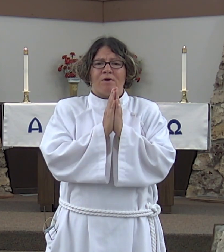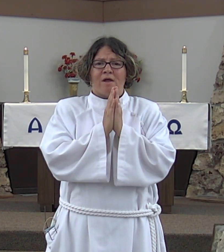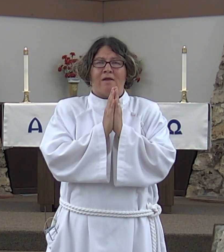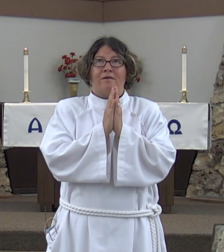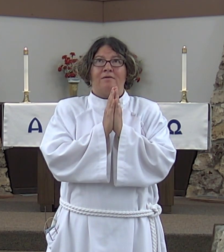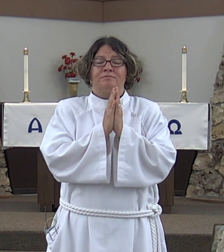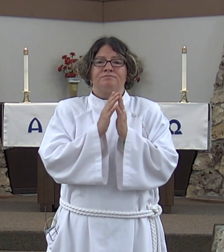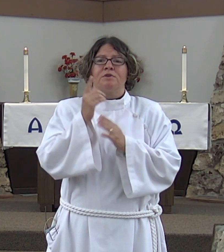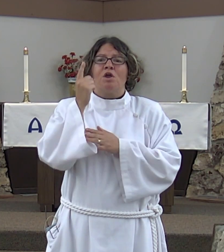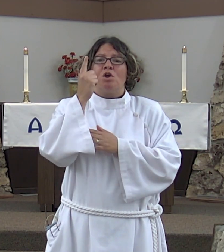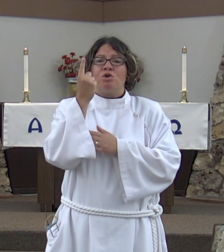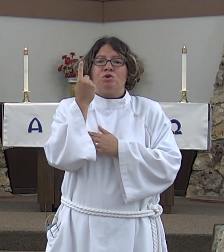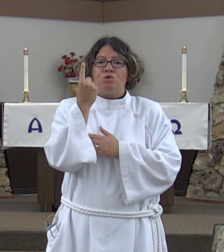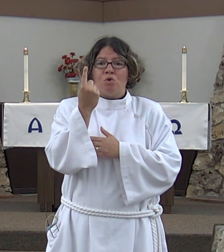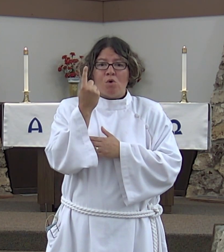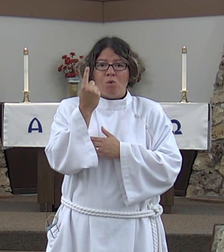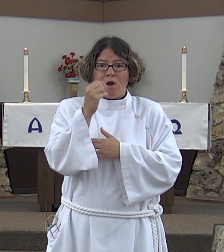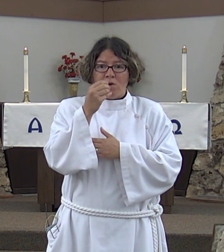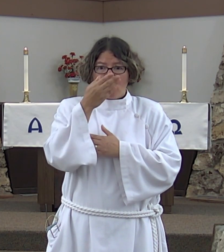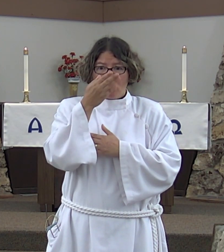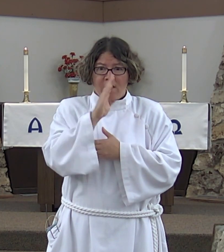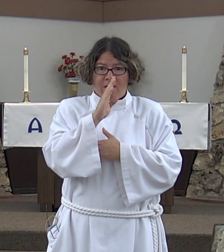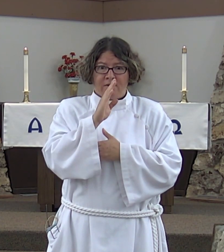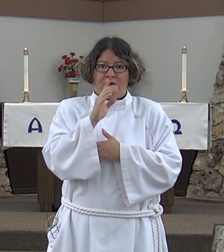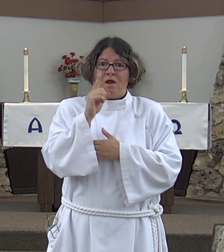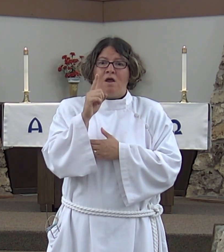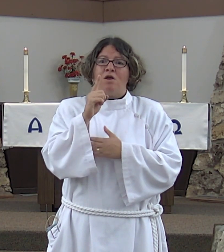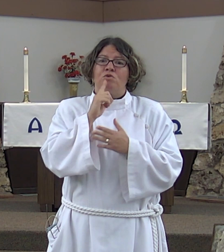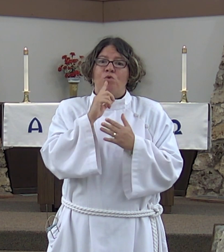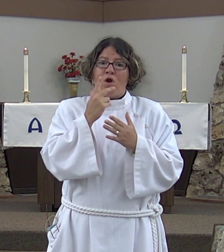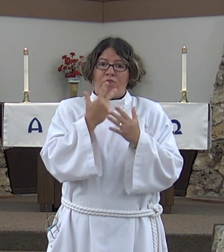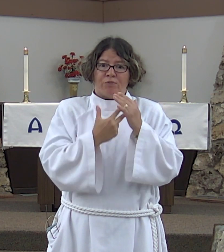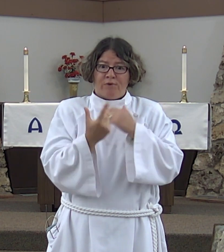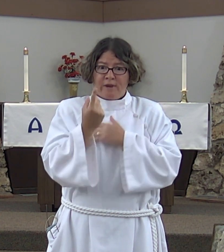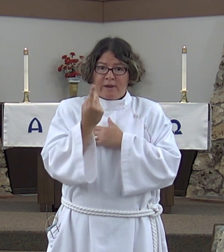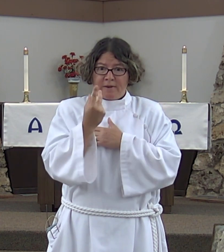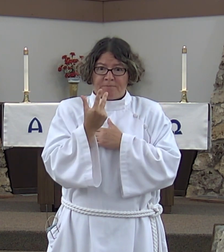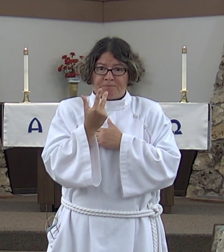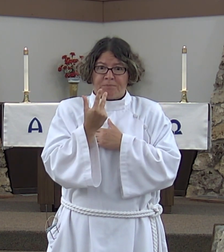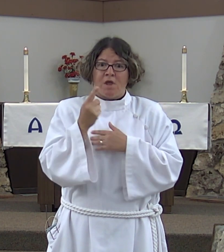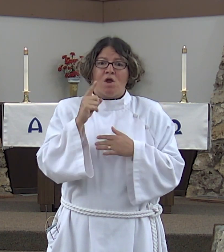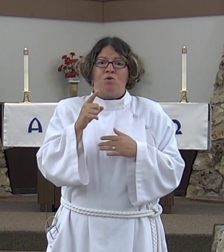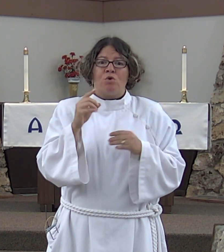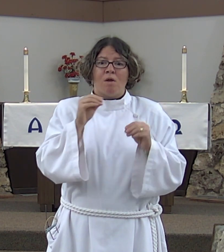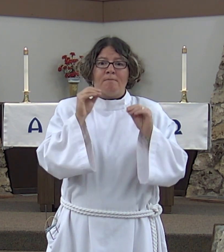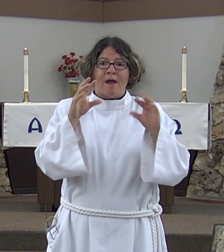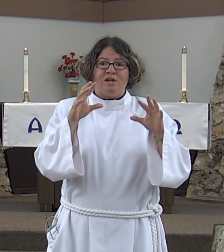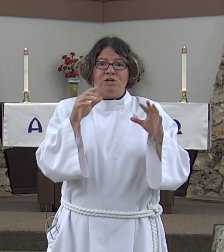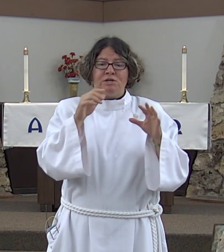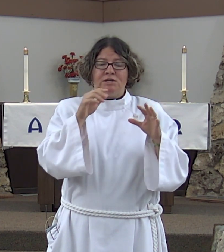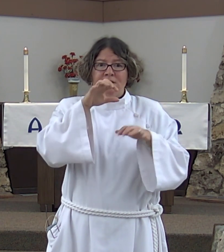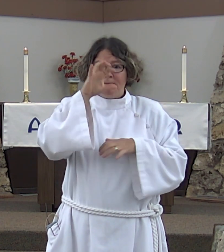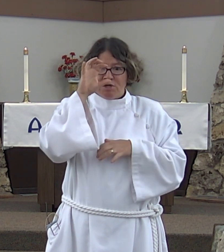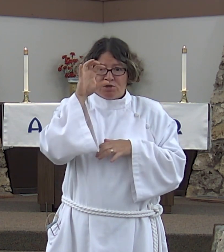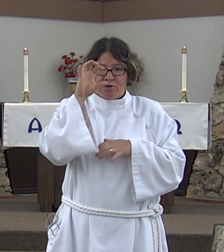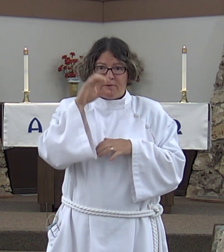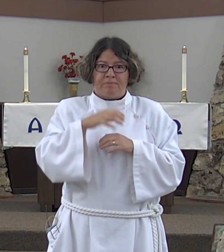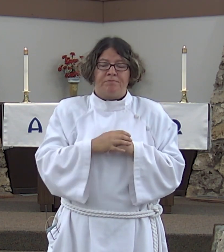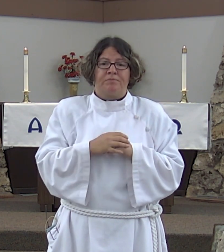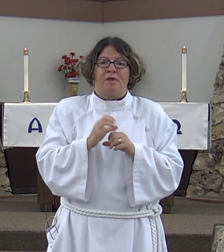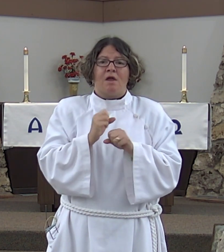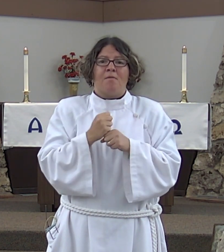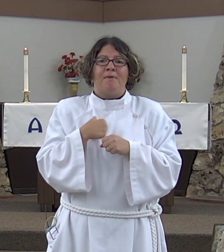Let us pray. You are one, O God. You are three. You are majesty and